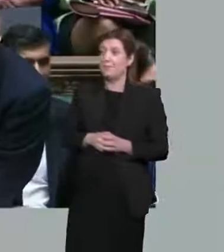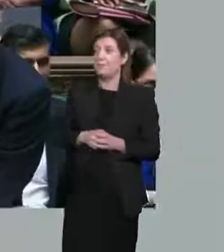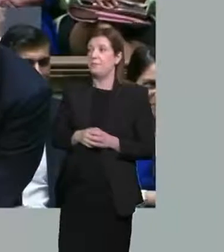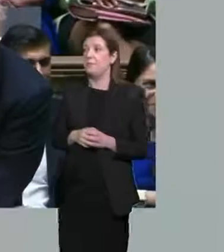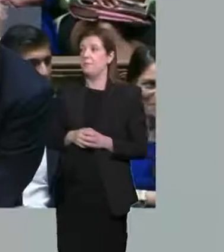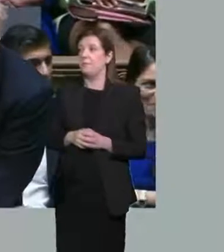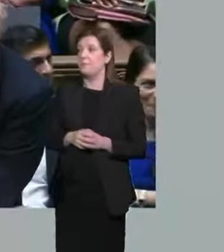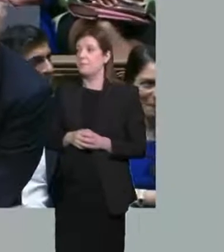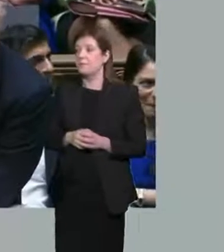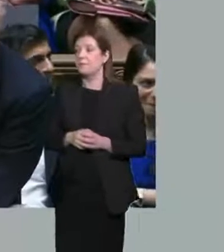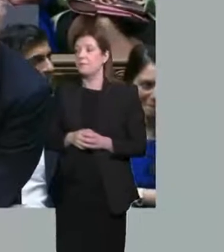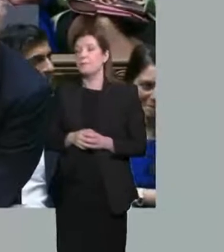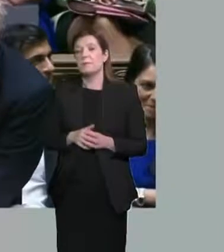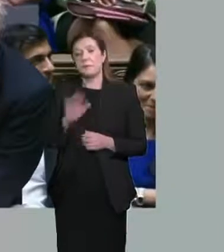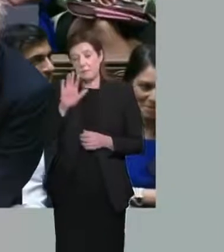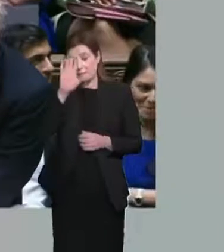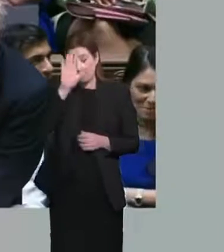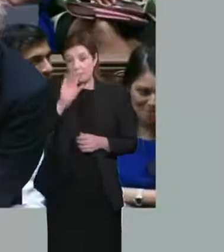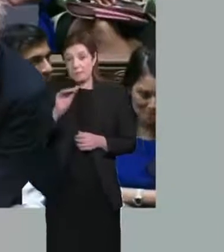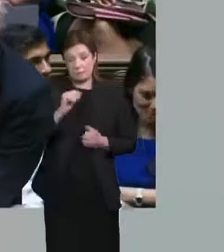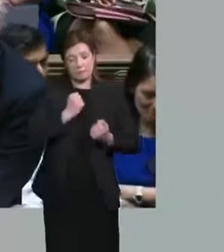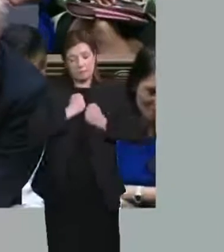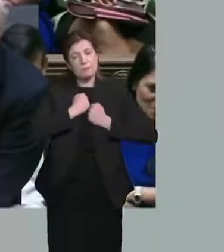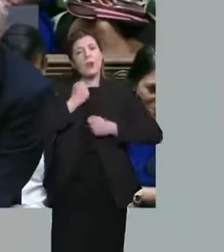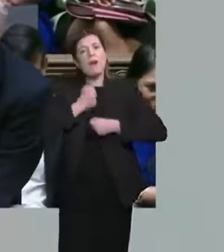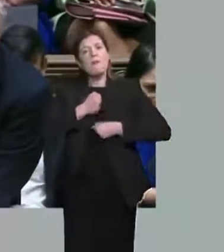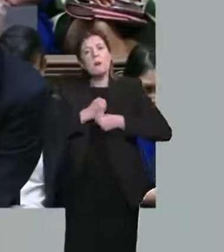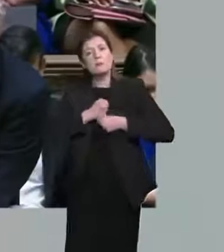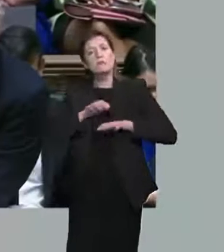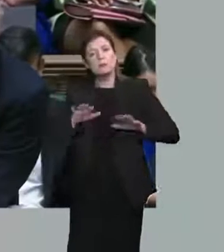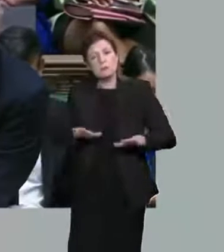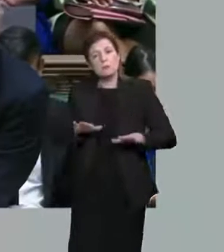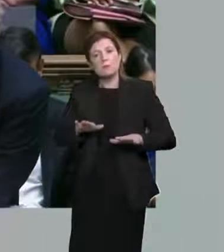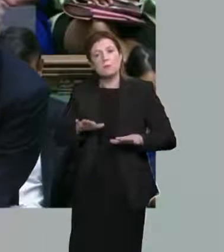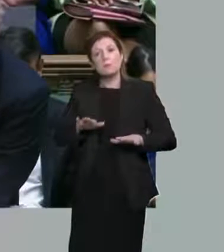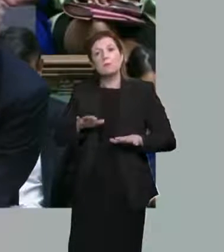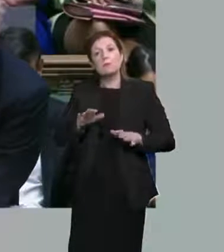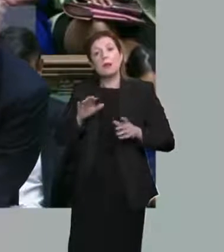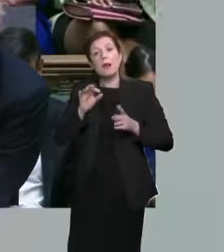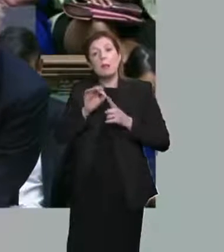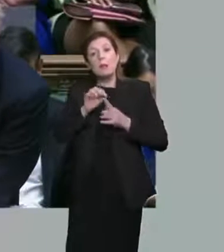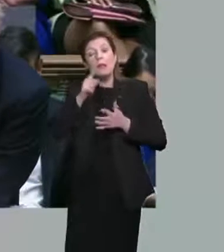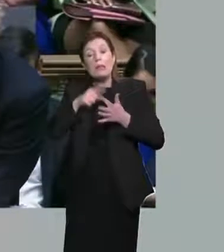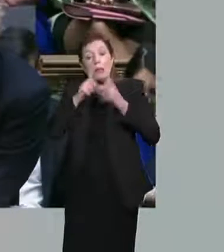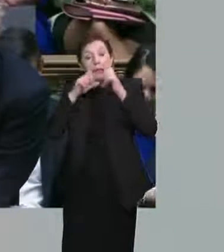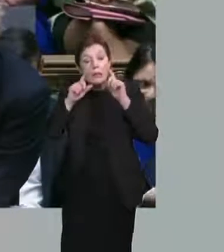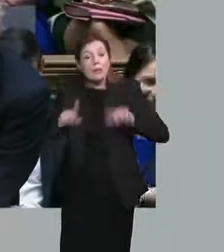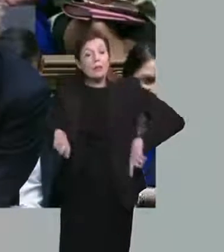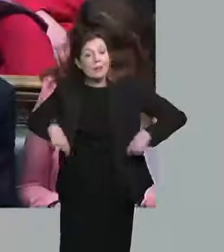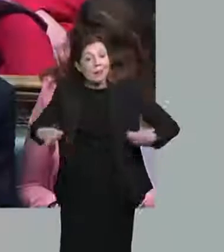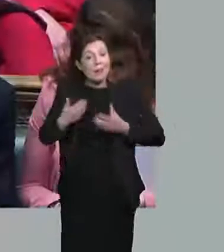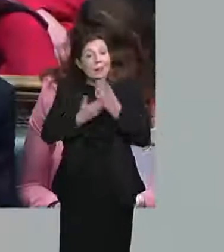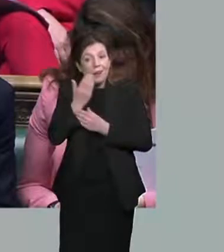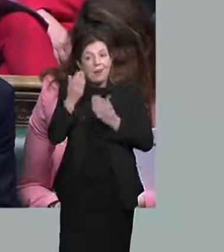What I can tell him is that this government has made sure that we got the PPE, we got the supplies that were